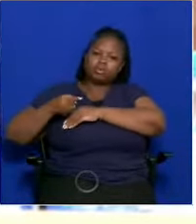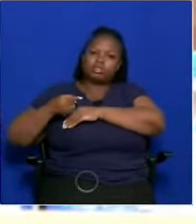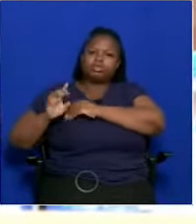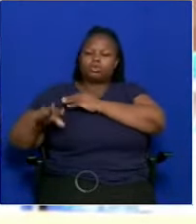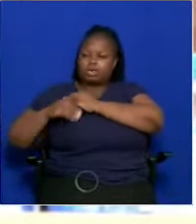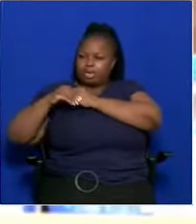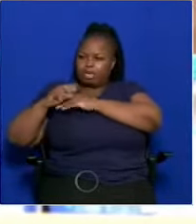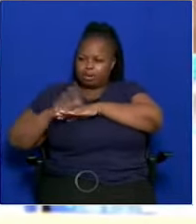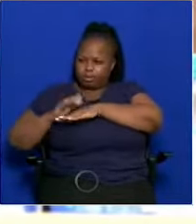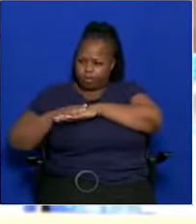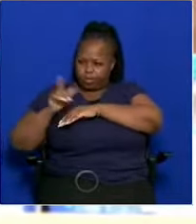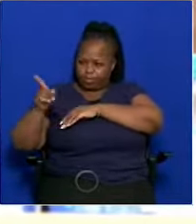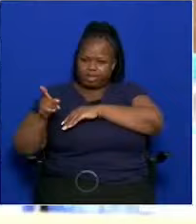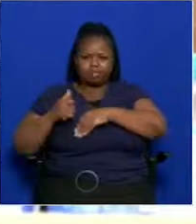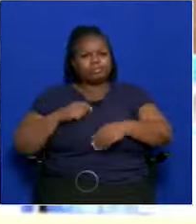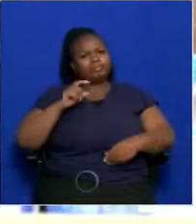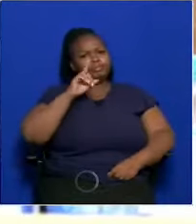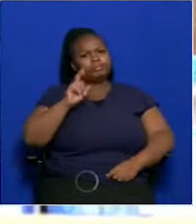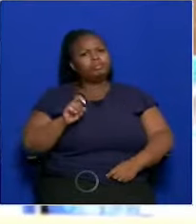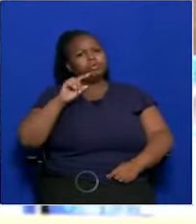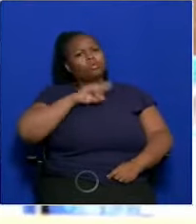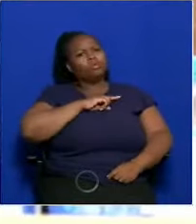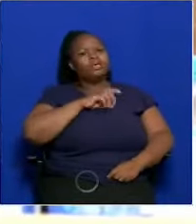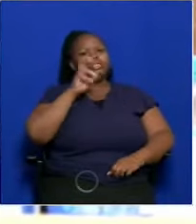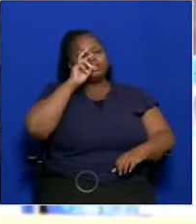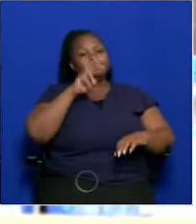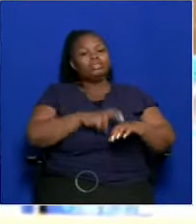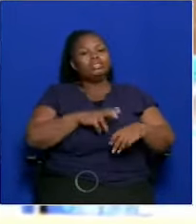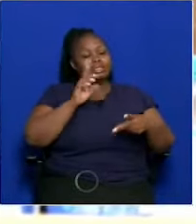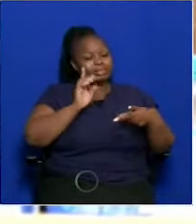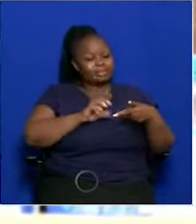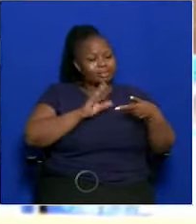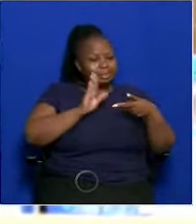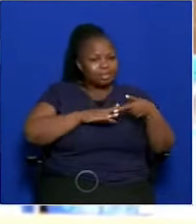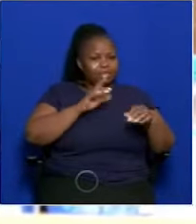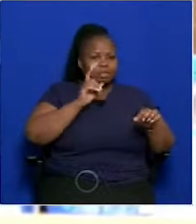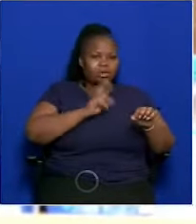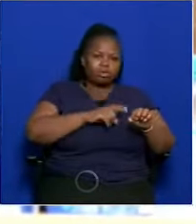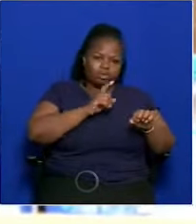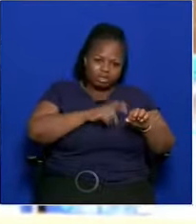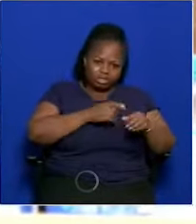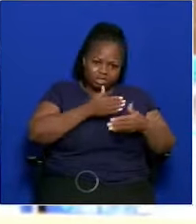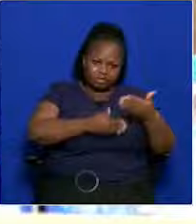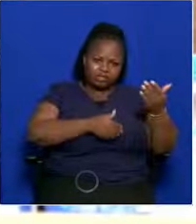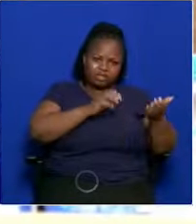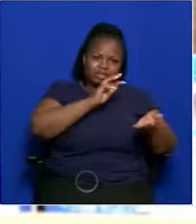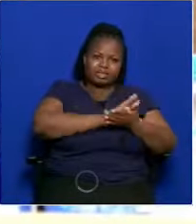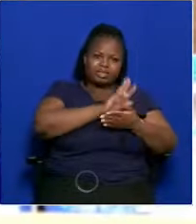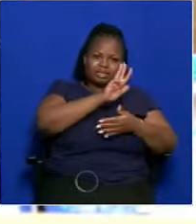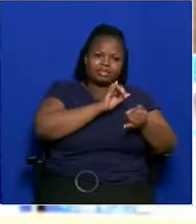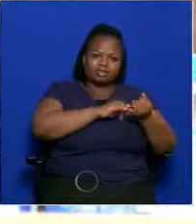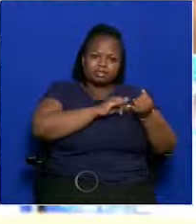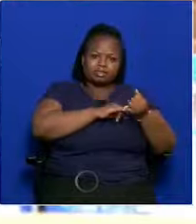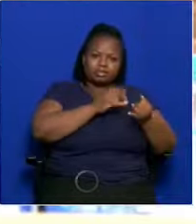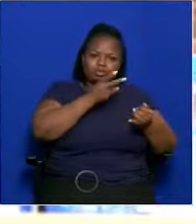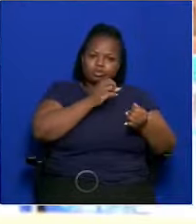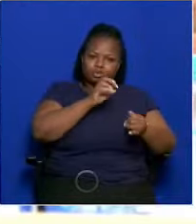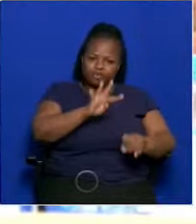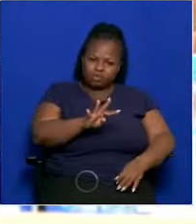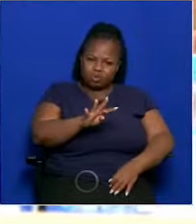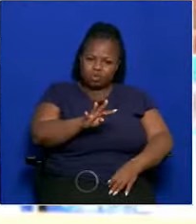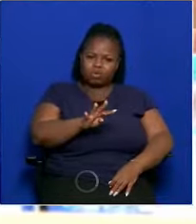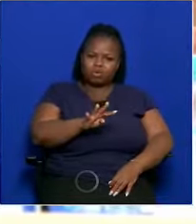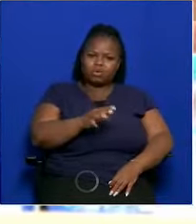question is, why did you need the quotation of the 19th of September 2024? You already have